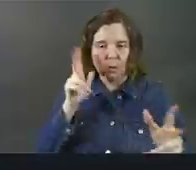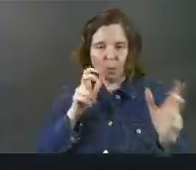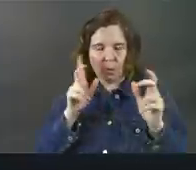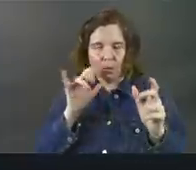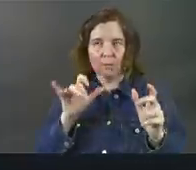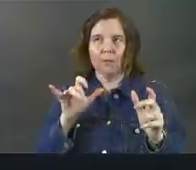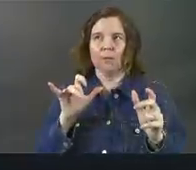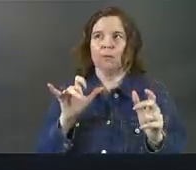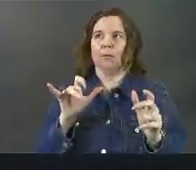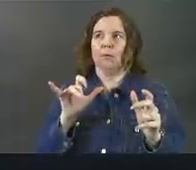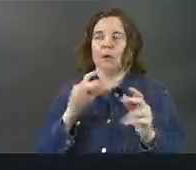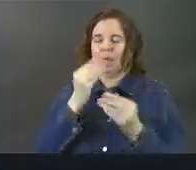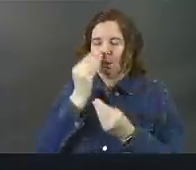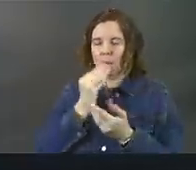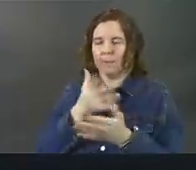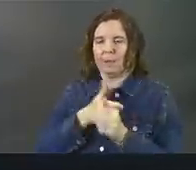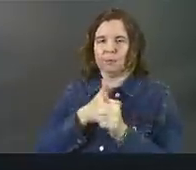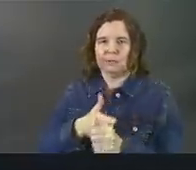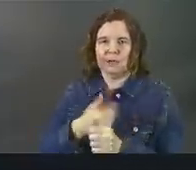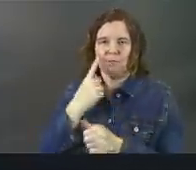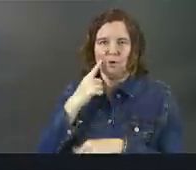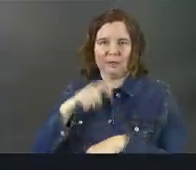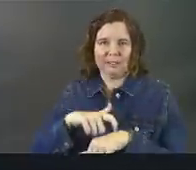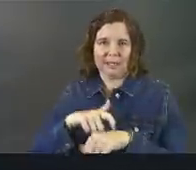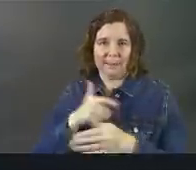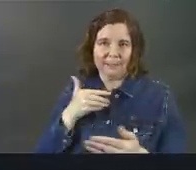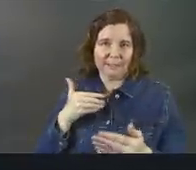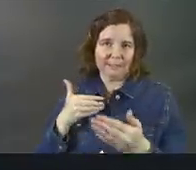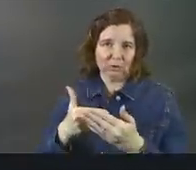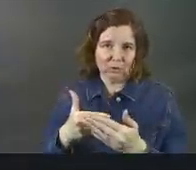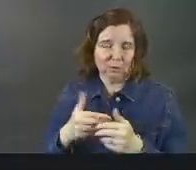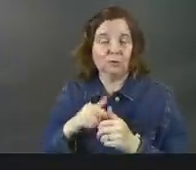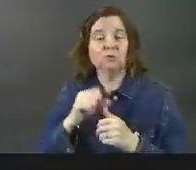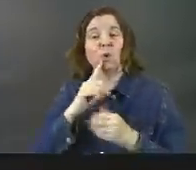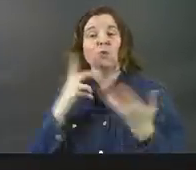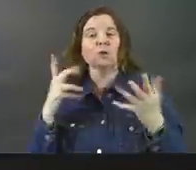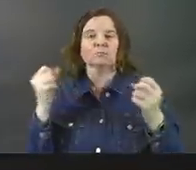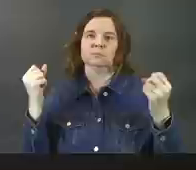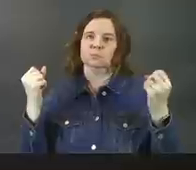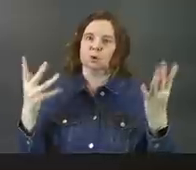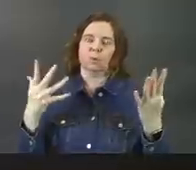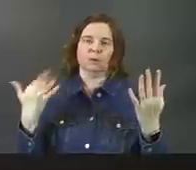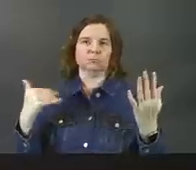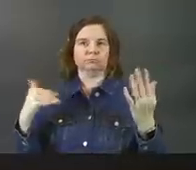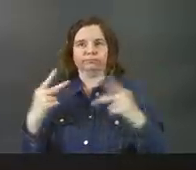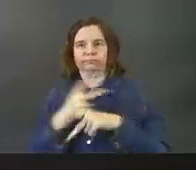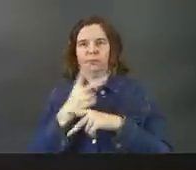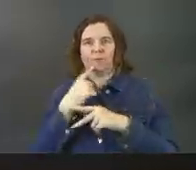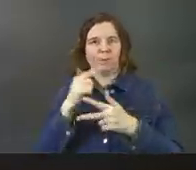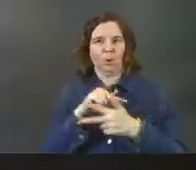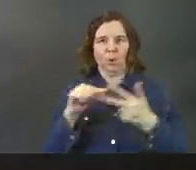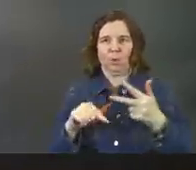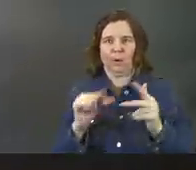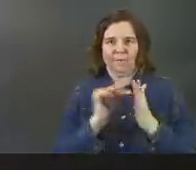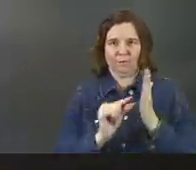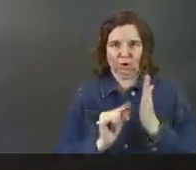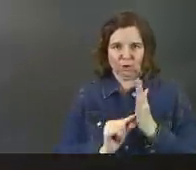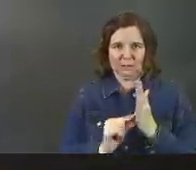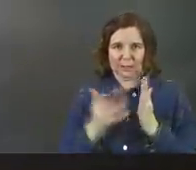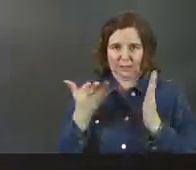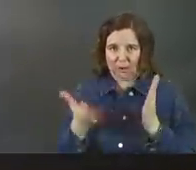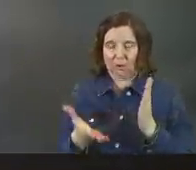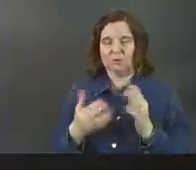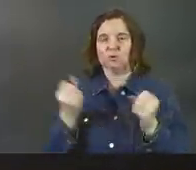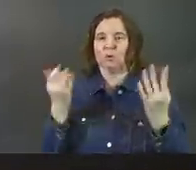to its message and obey what it says, for the time is near. Okay, there's already so much to unpack just from those three verses that we read just